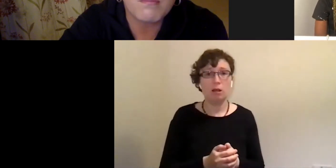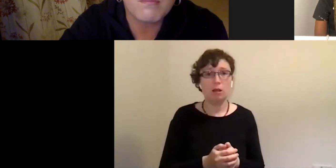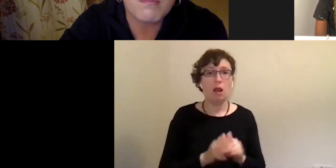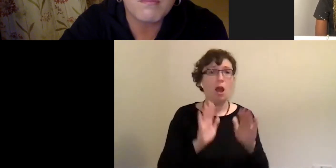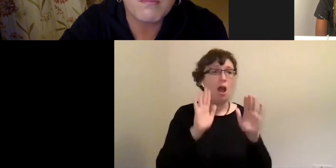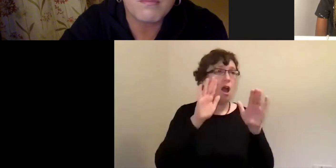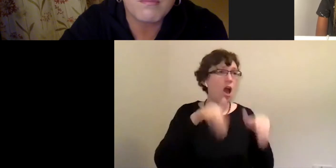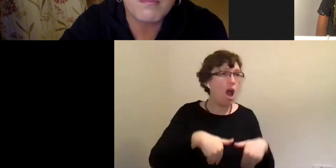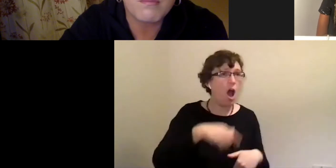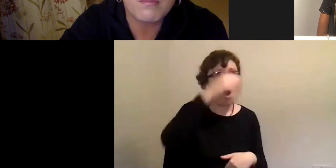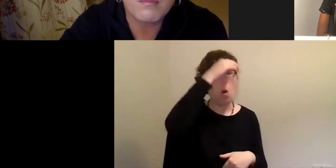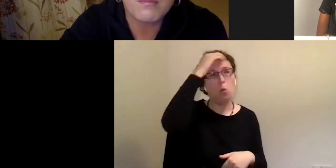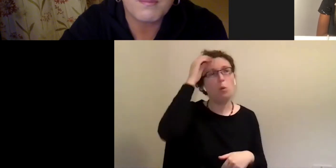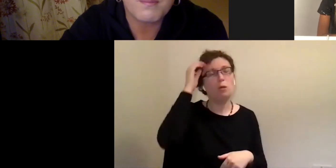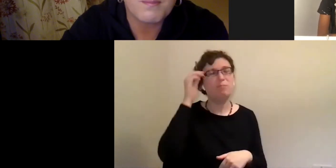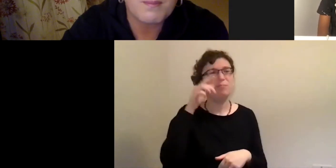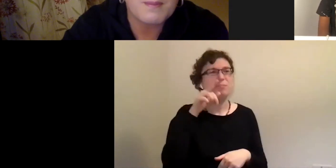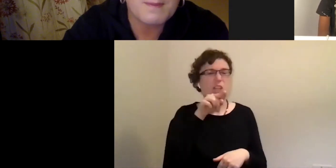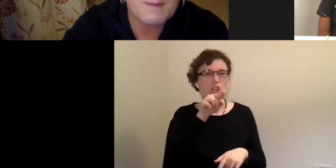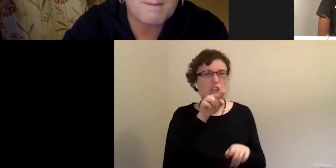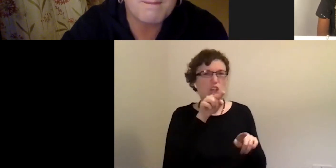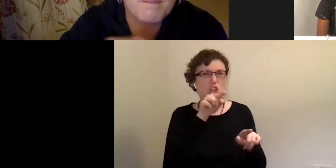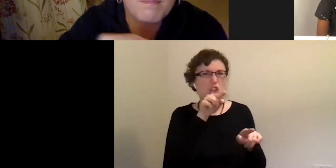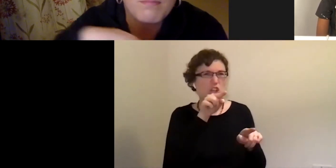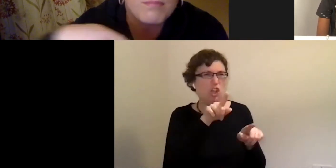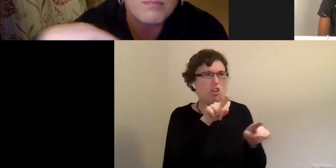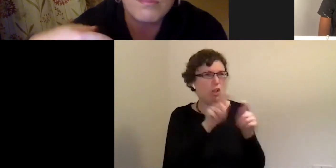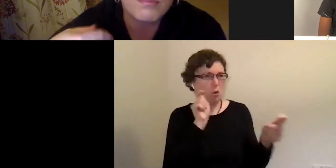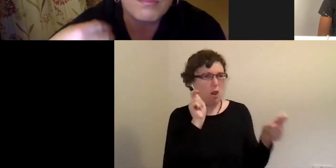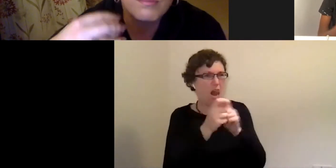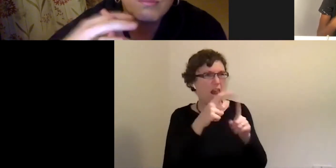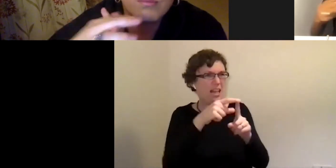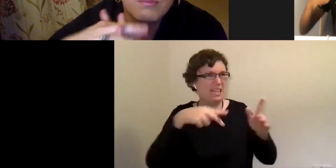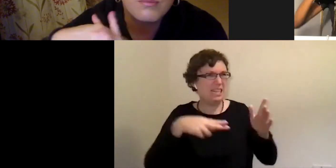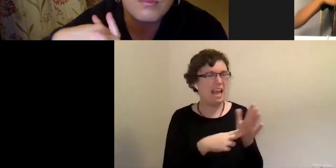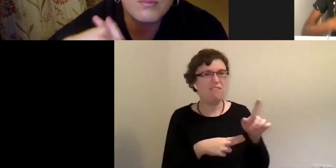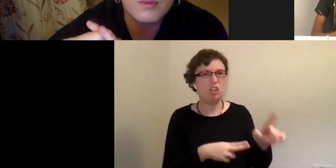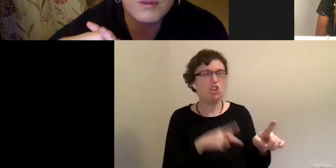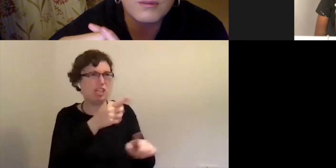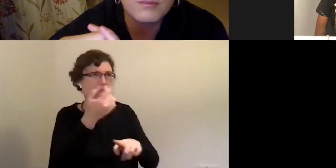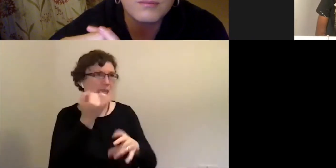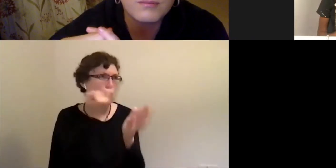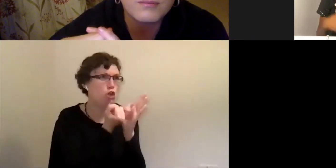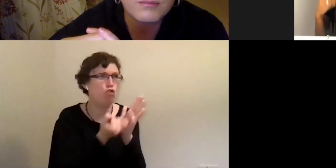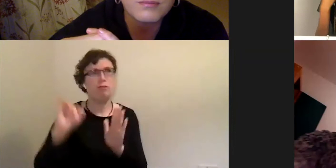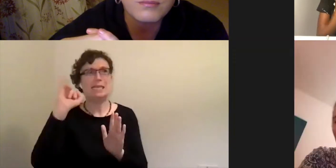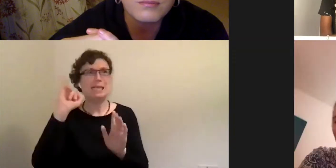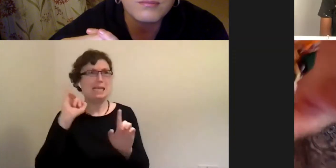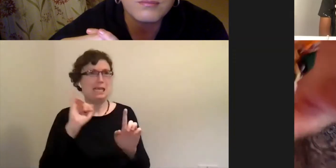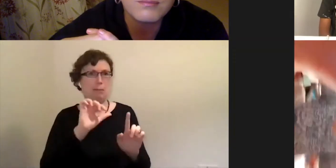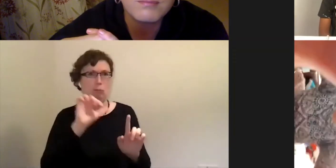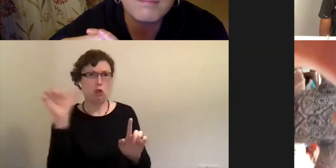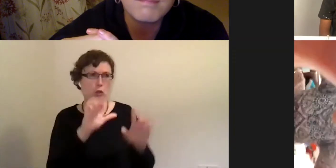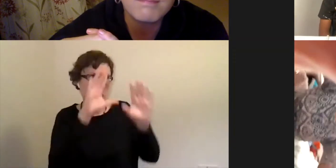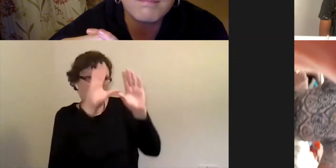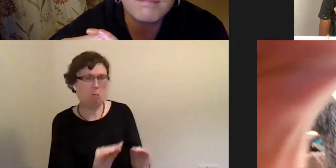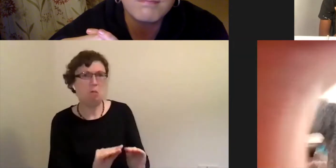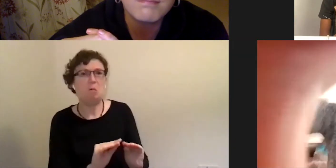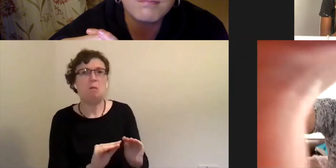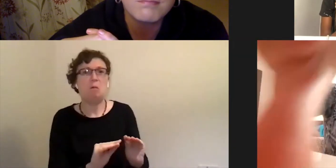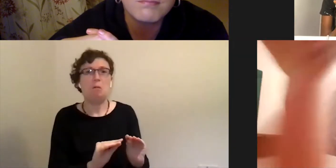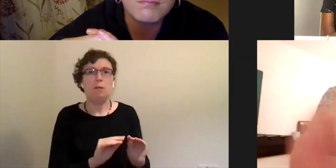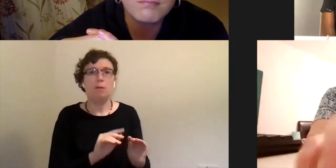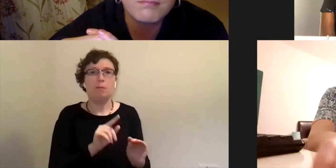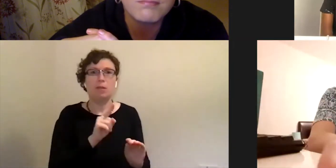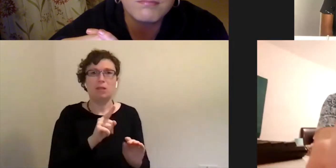needs to be killed. She's leading Devon like this. All these comments, I could take them, and that could make me really sad, and that